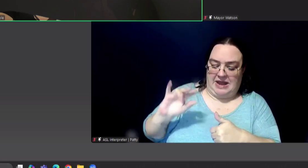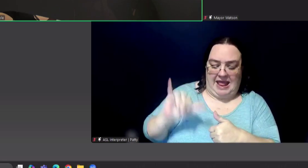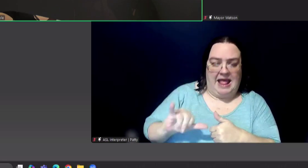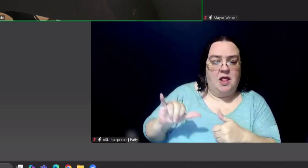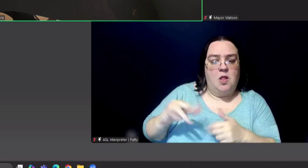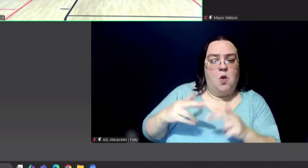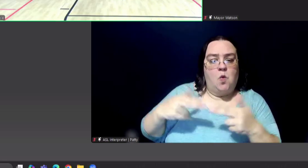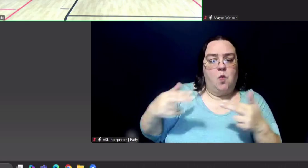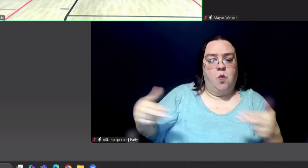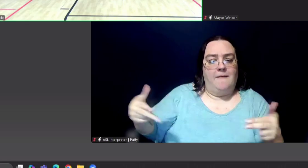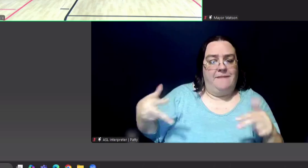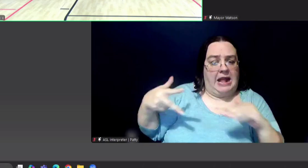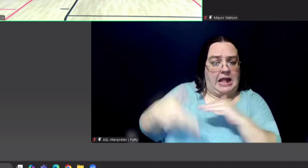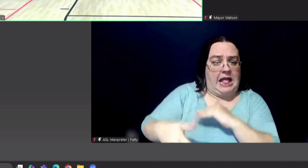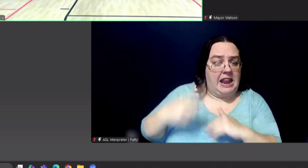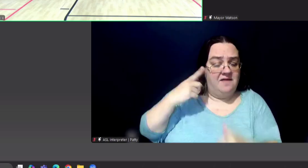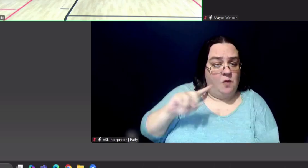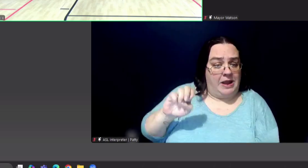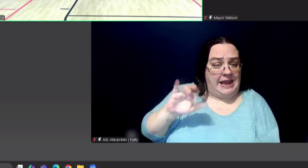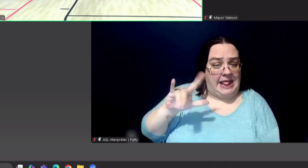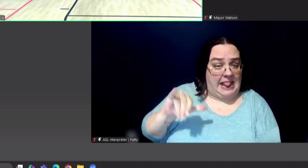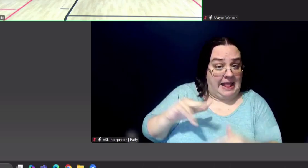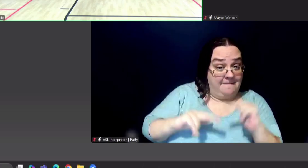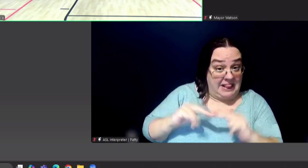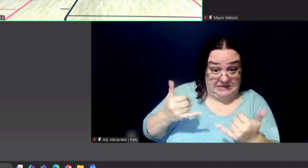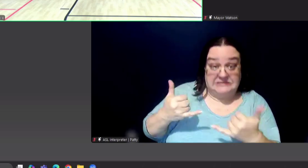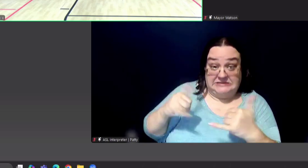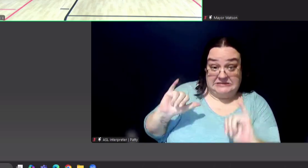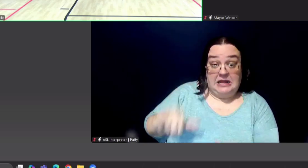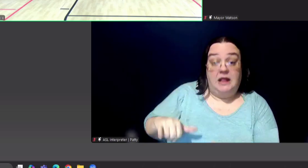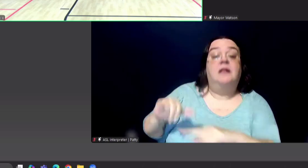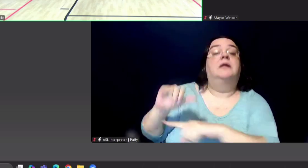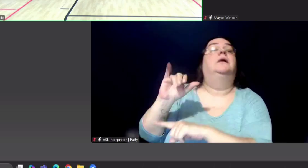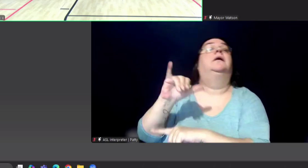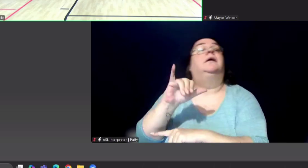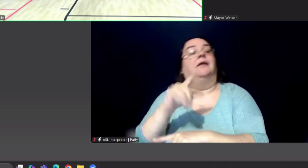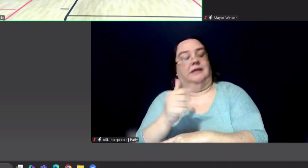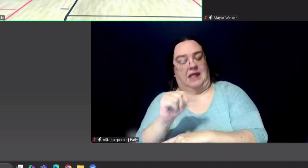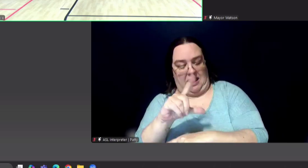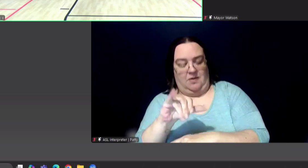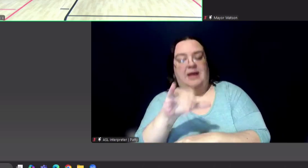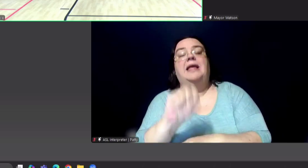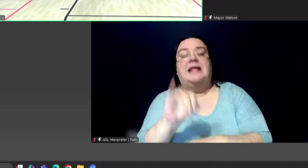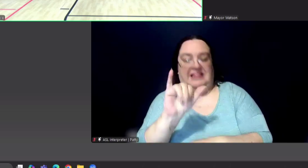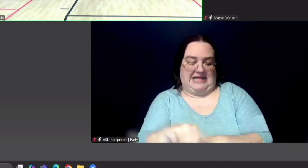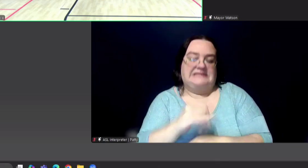building. Is that still the case? Yes, September 27th is still the case. Thank you. You're welcome.